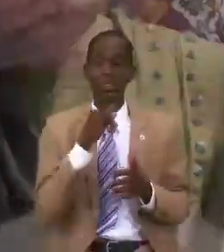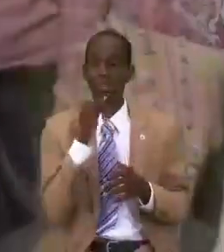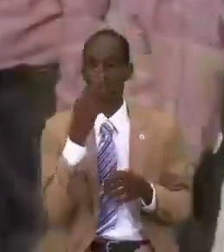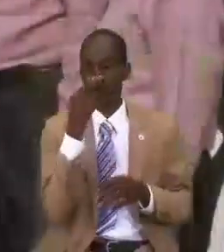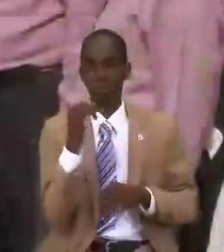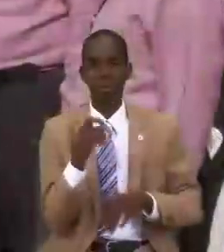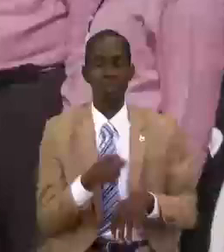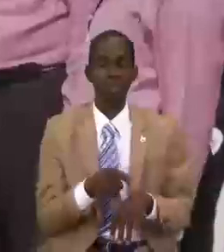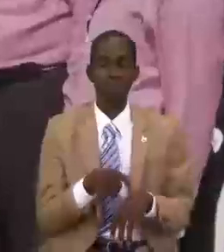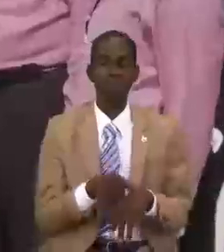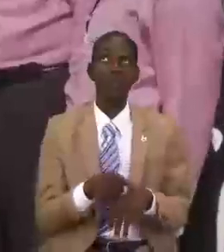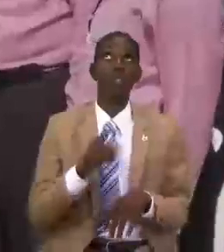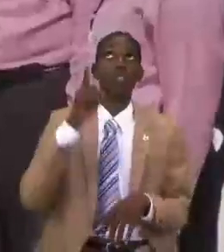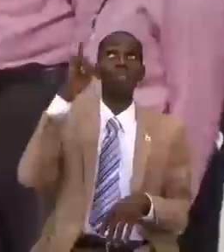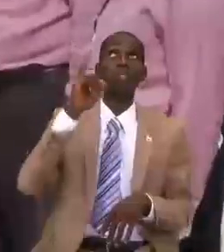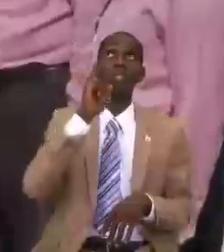It's Creator.